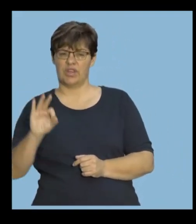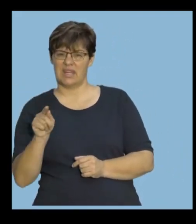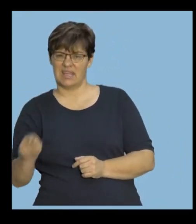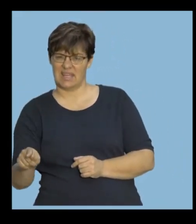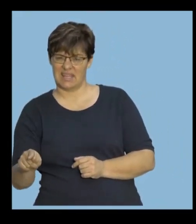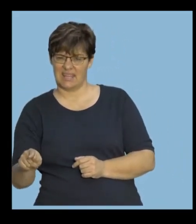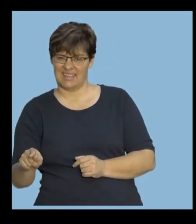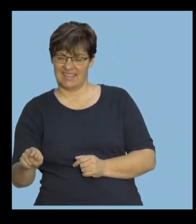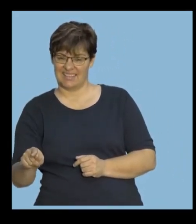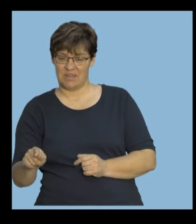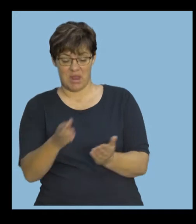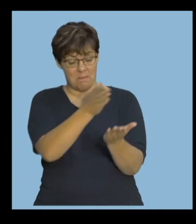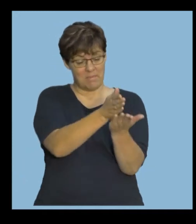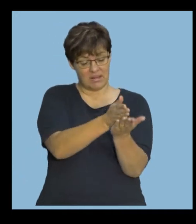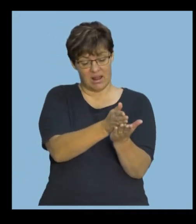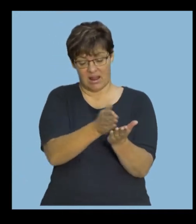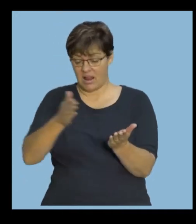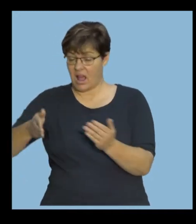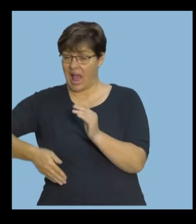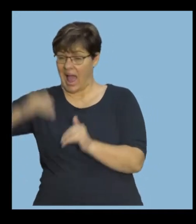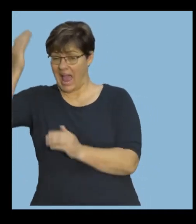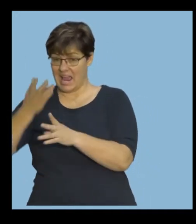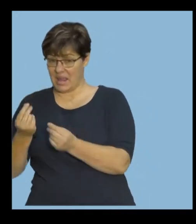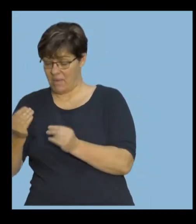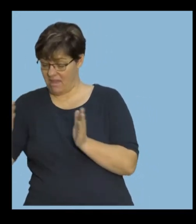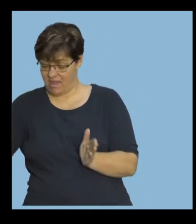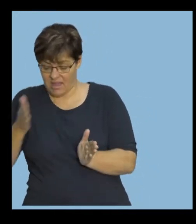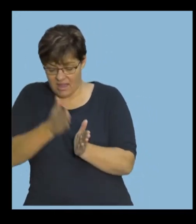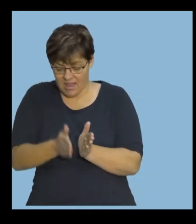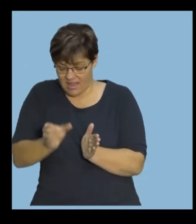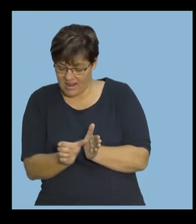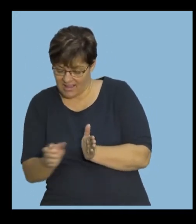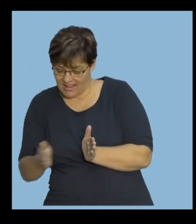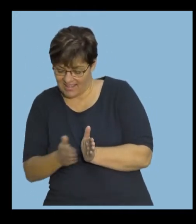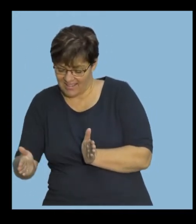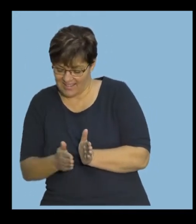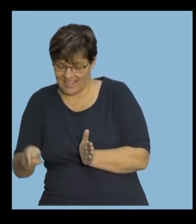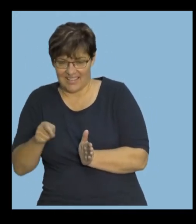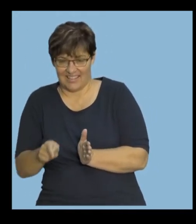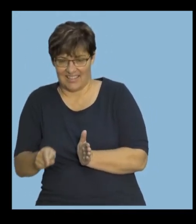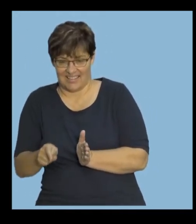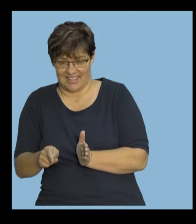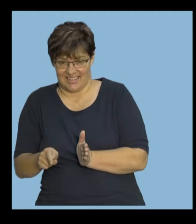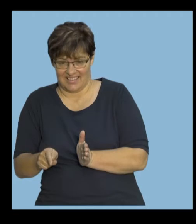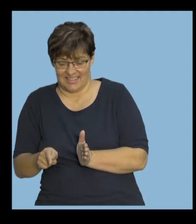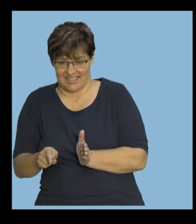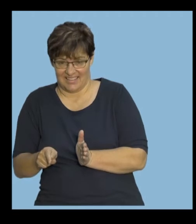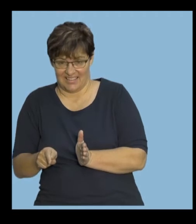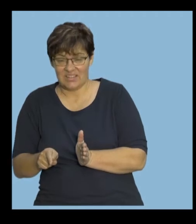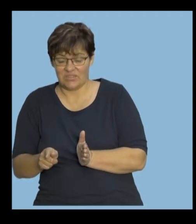lies 3/4 way through the distribution. Distribution means the